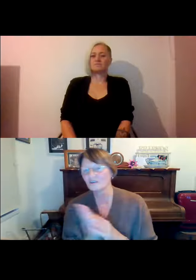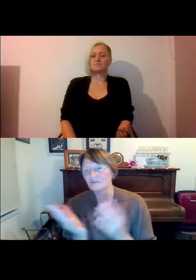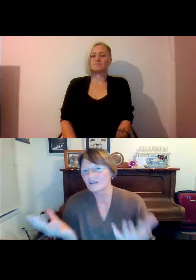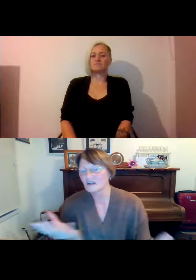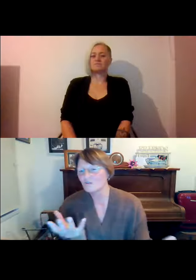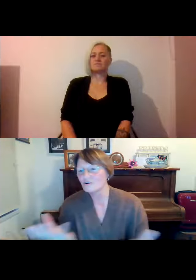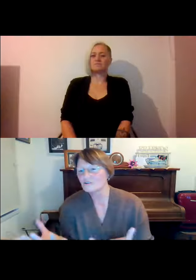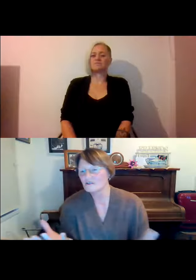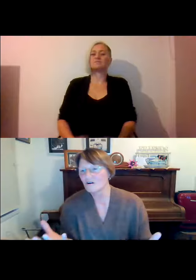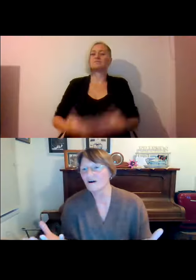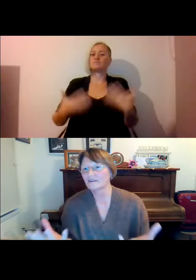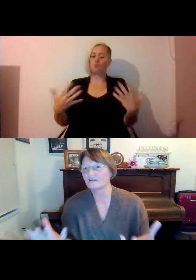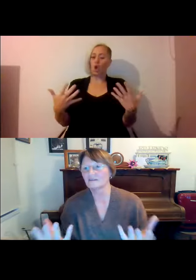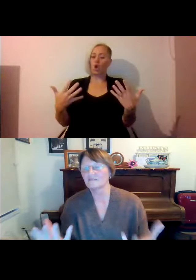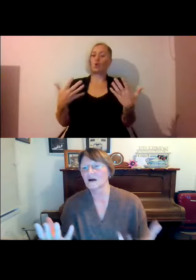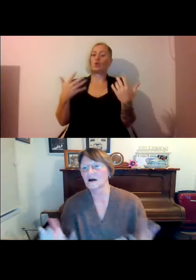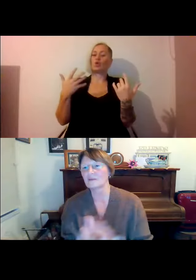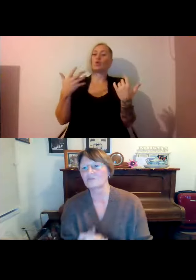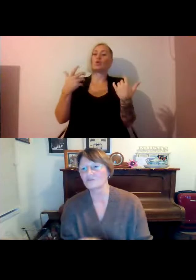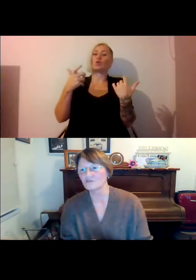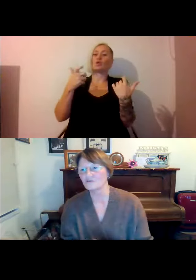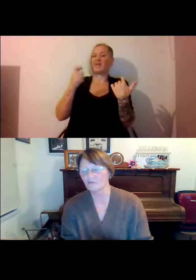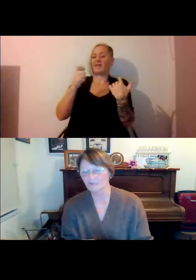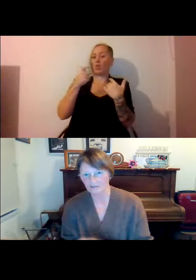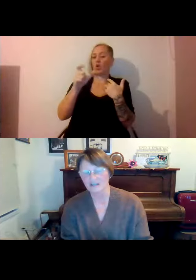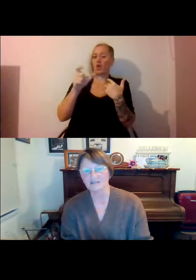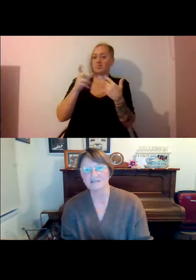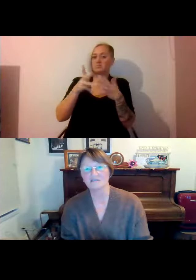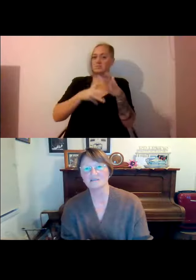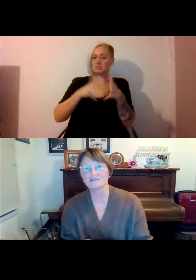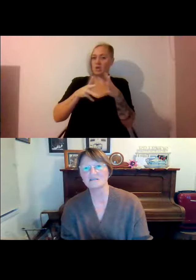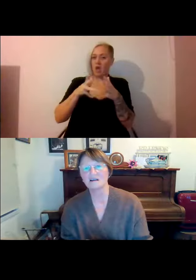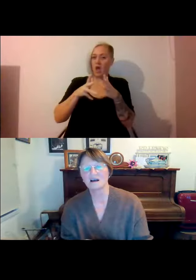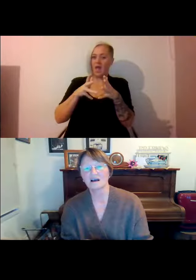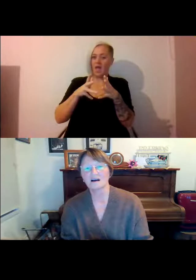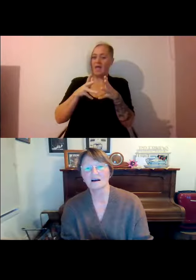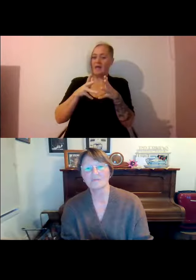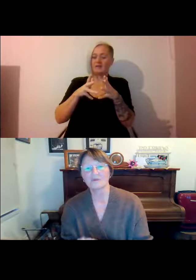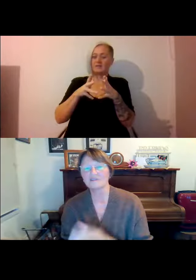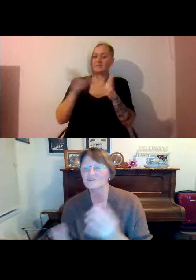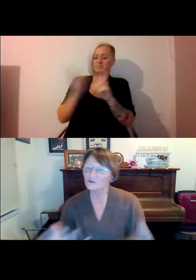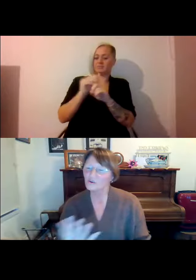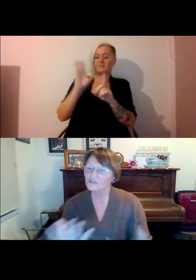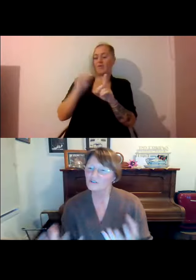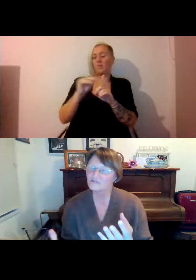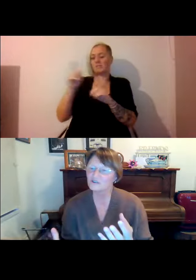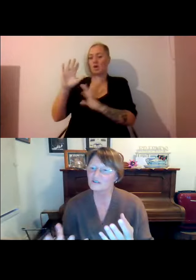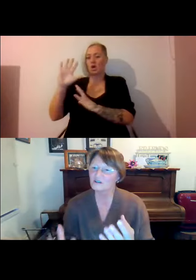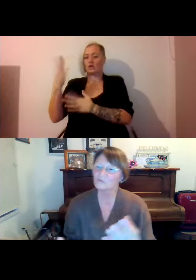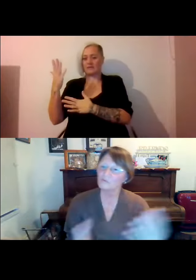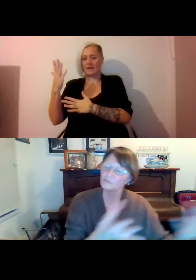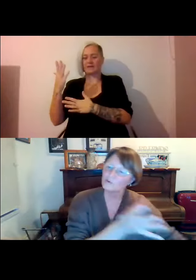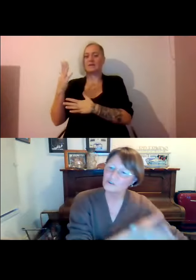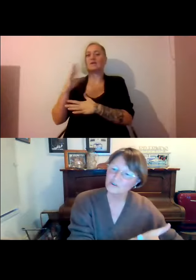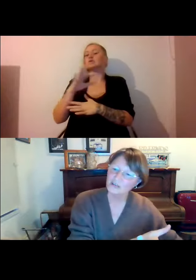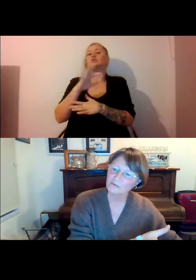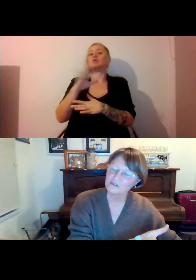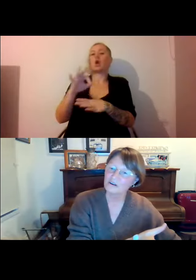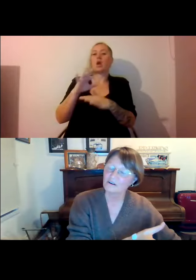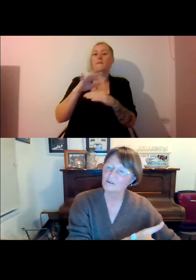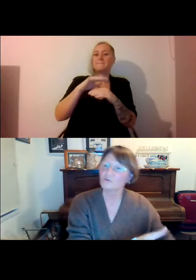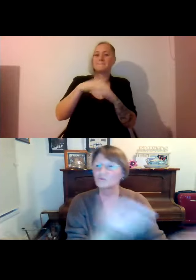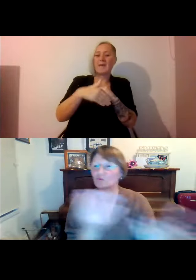So the keyword sign use of AUSLAN signs, it's not a question of choosing would we do